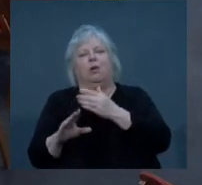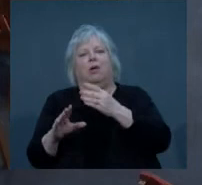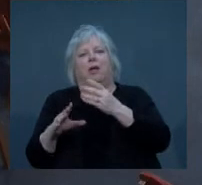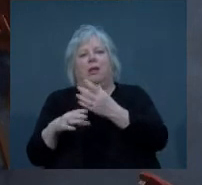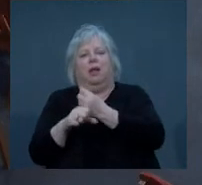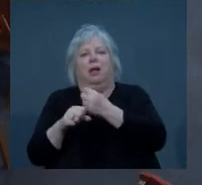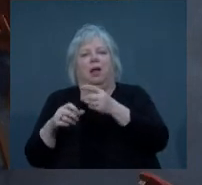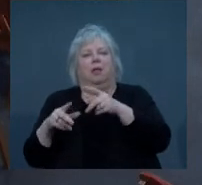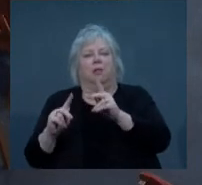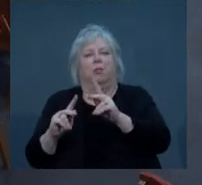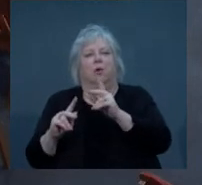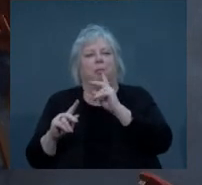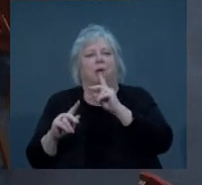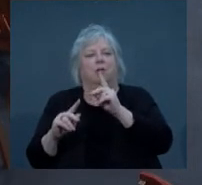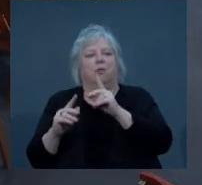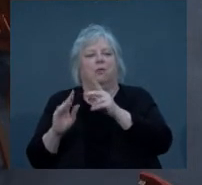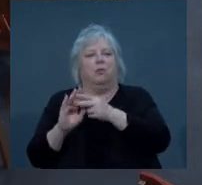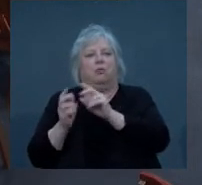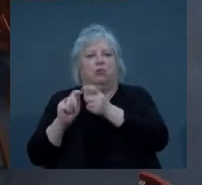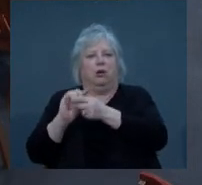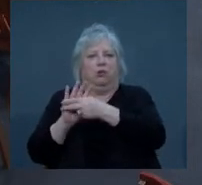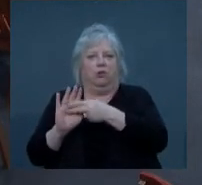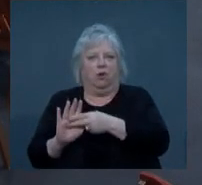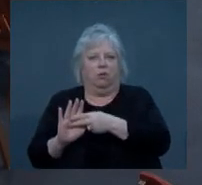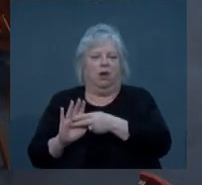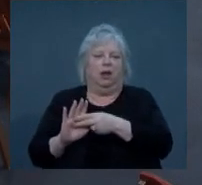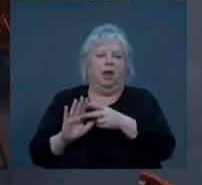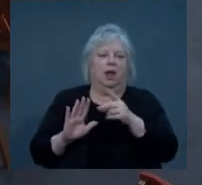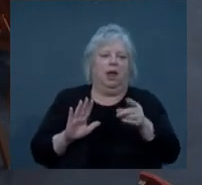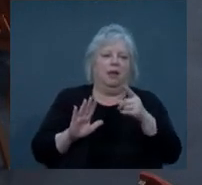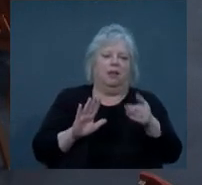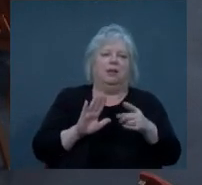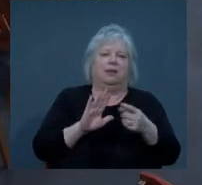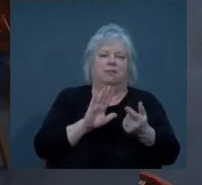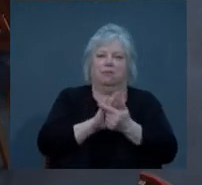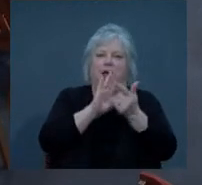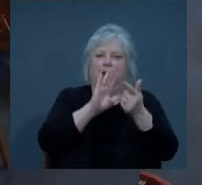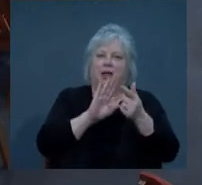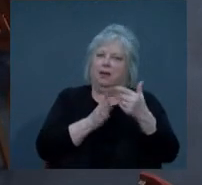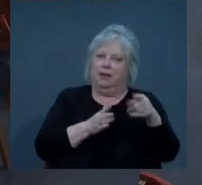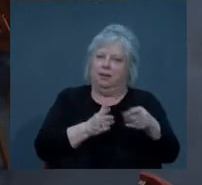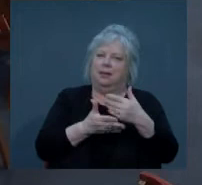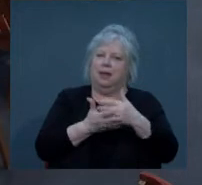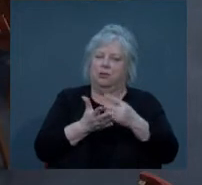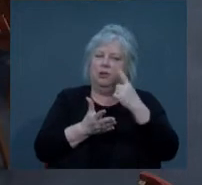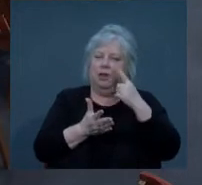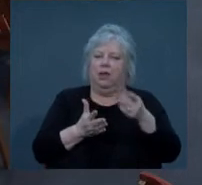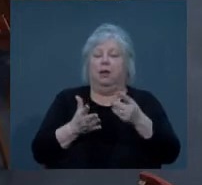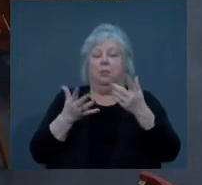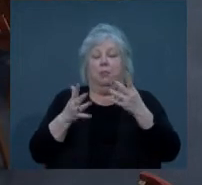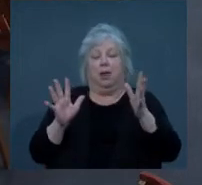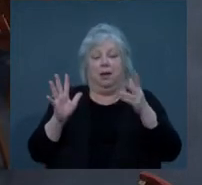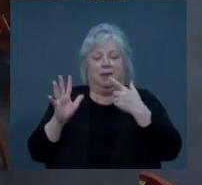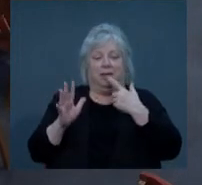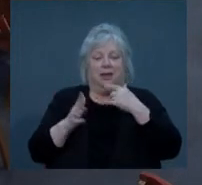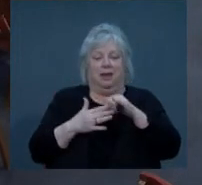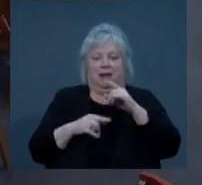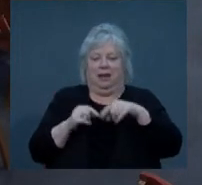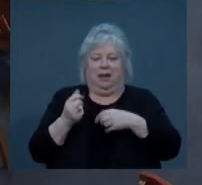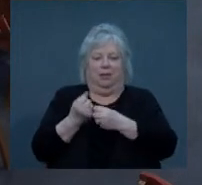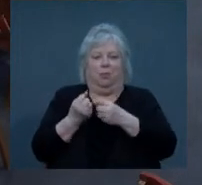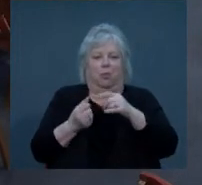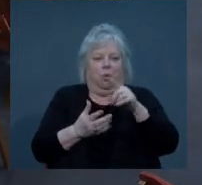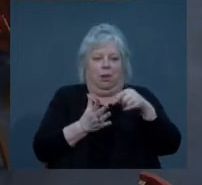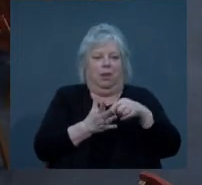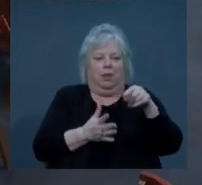and arguably technically violates this item section B. Having said that, I can't support it, but